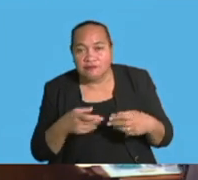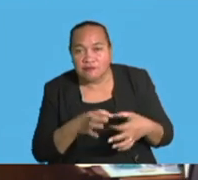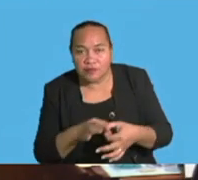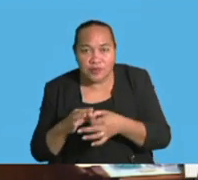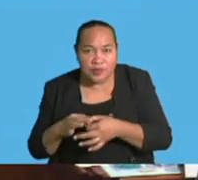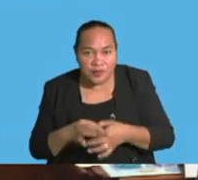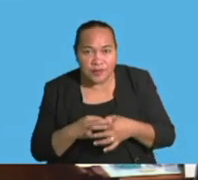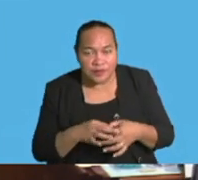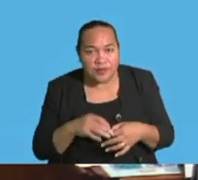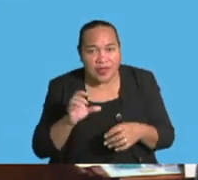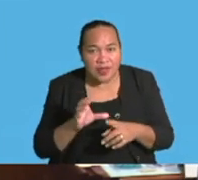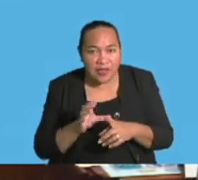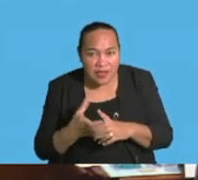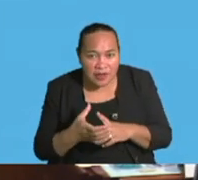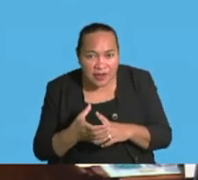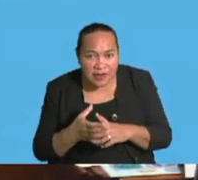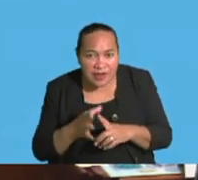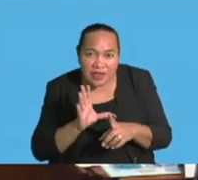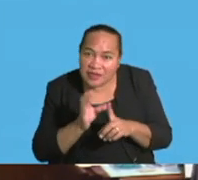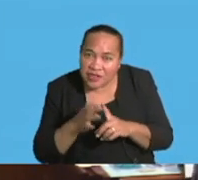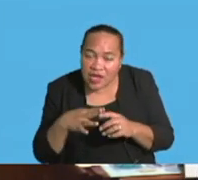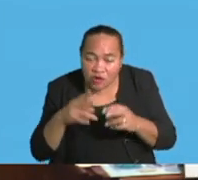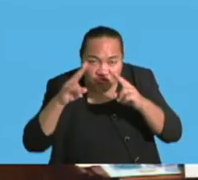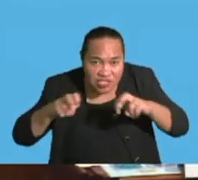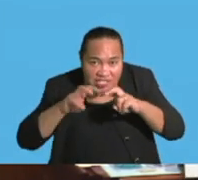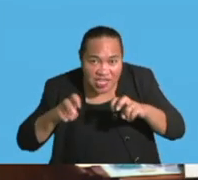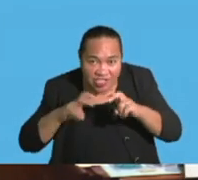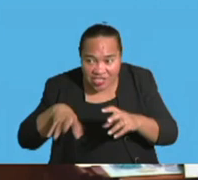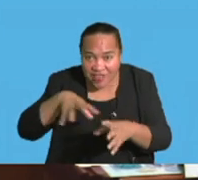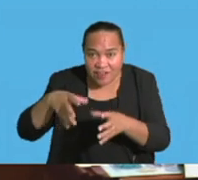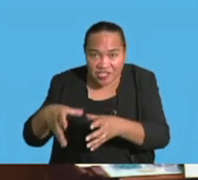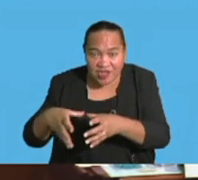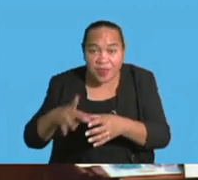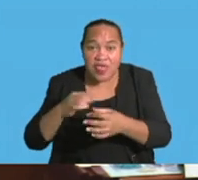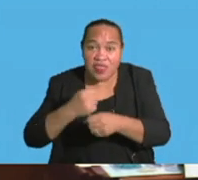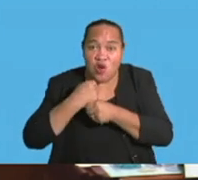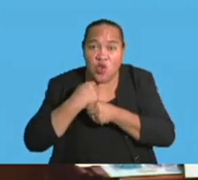The Silviculture Research Division at Dole Suba